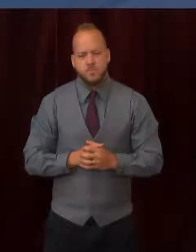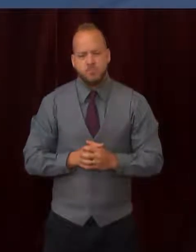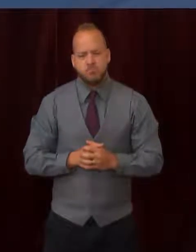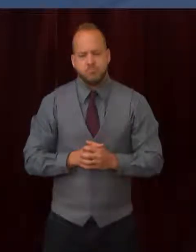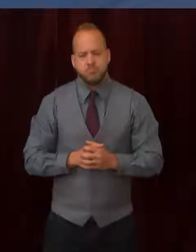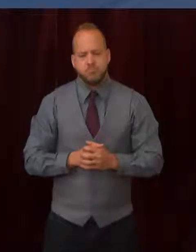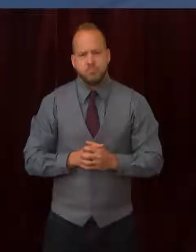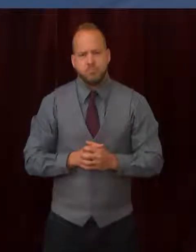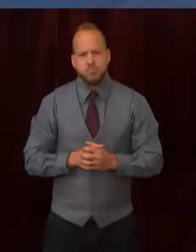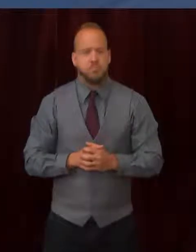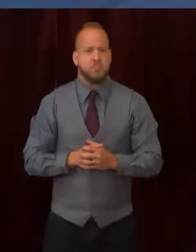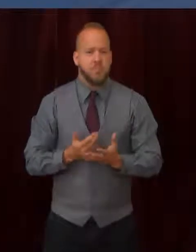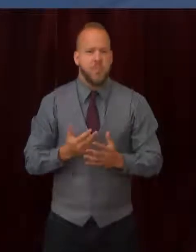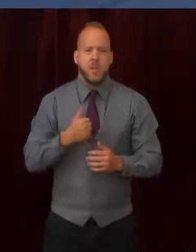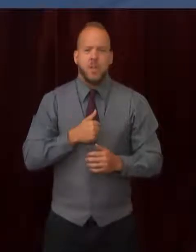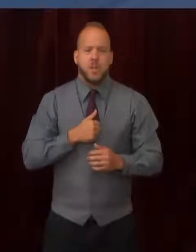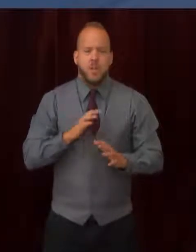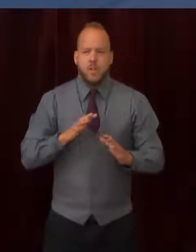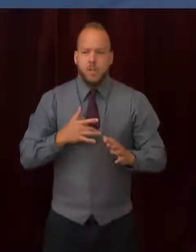Excuse me, I'm sorry.